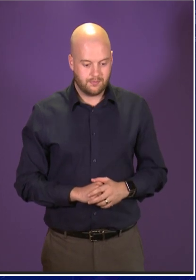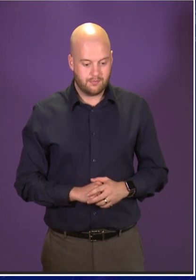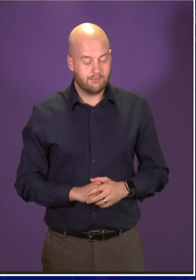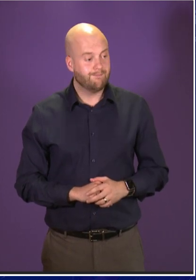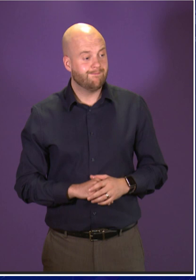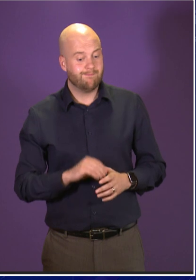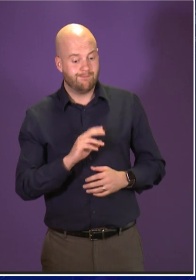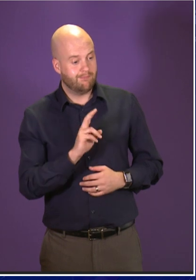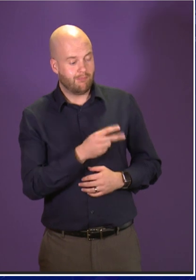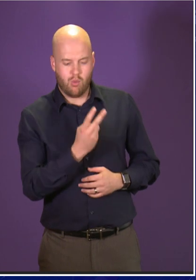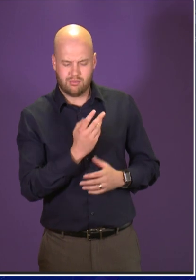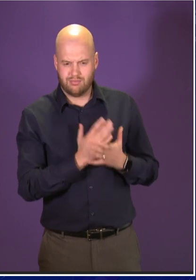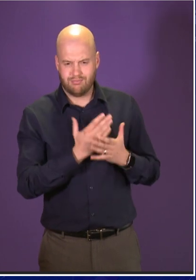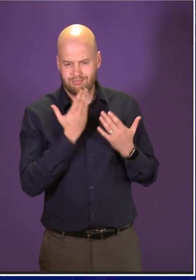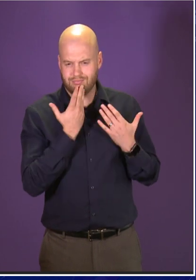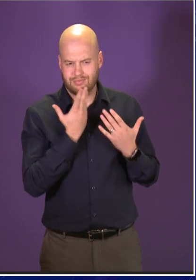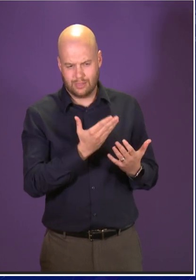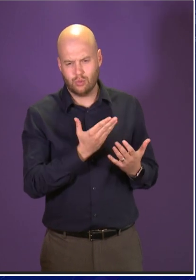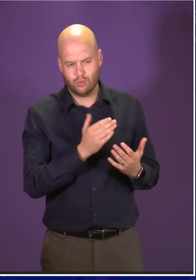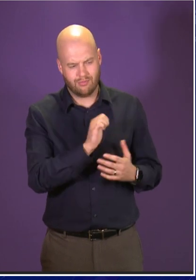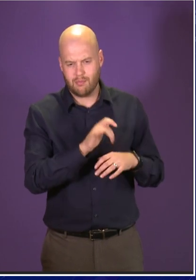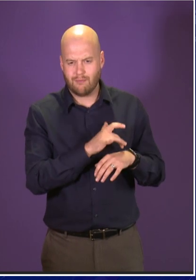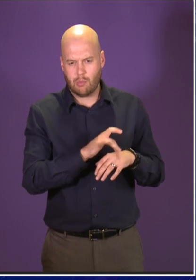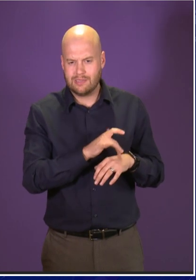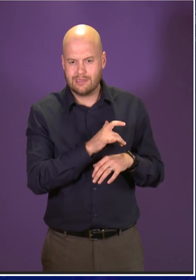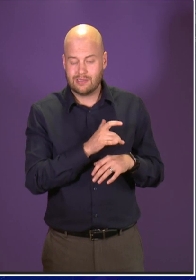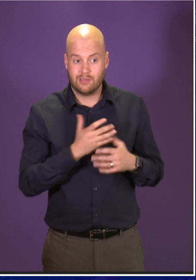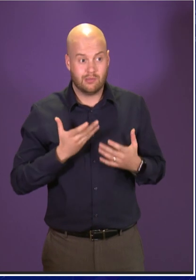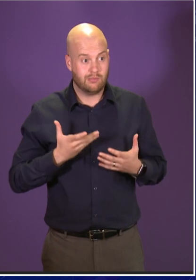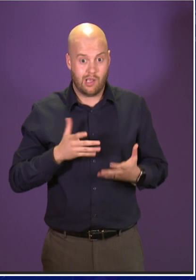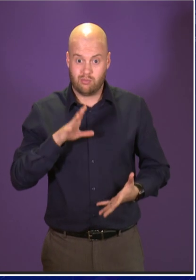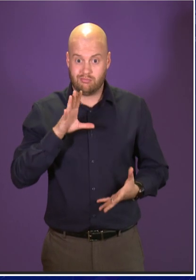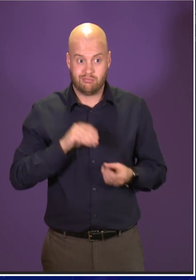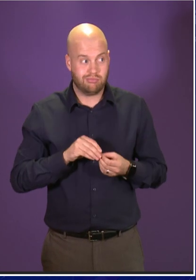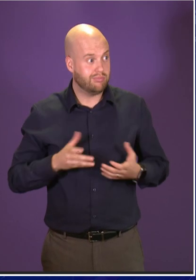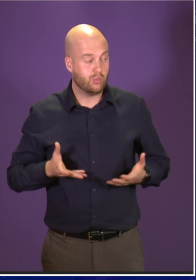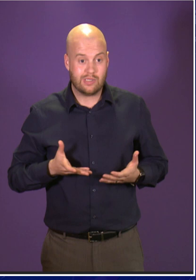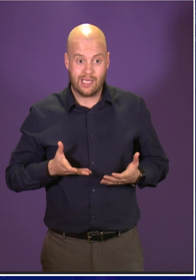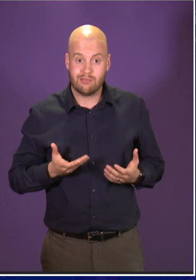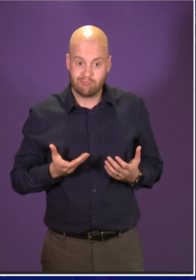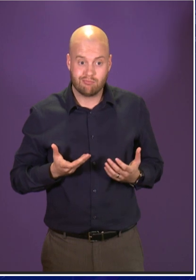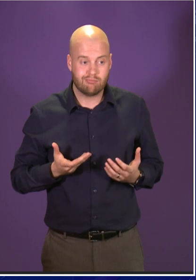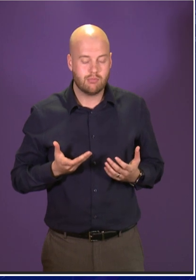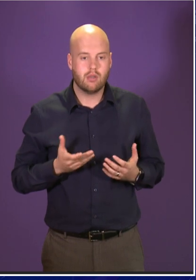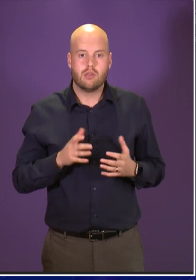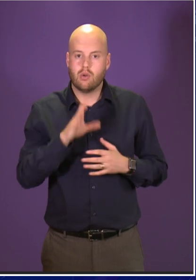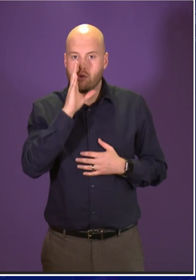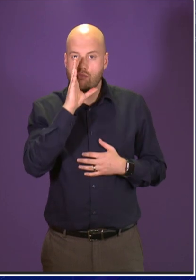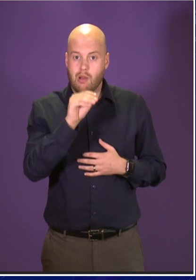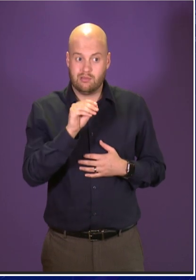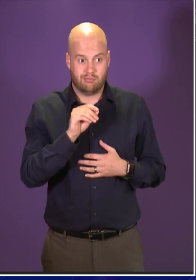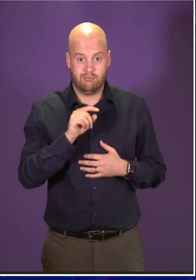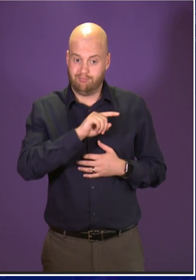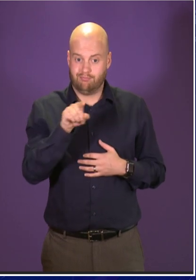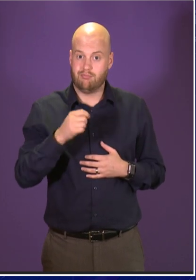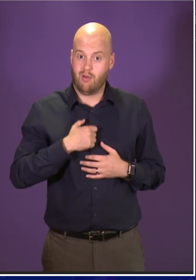Puka Nguyen and Charlene Boyd, thank you very much indeed for that performance. And that concludes today's session. Just to remind delegates, we'll be back here tomorrow